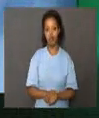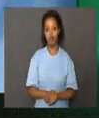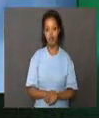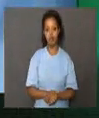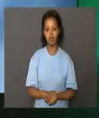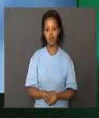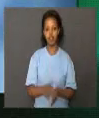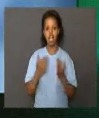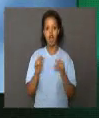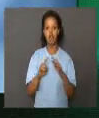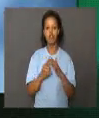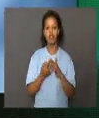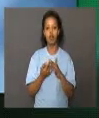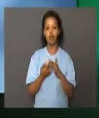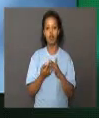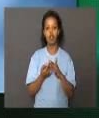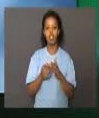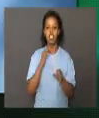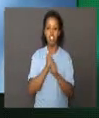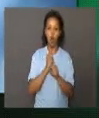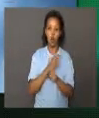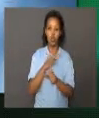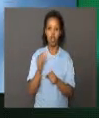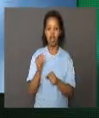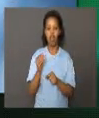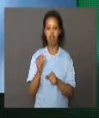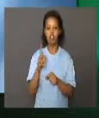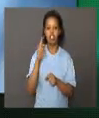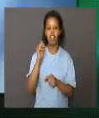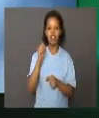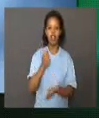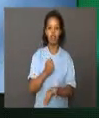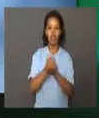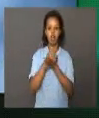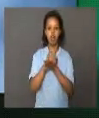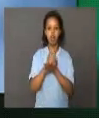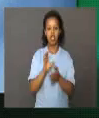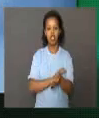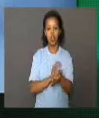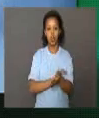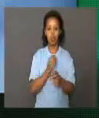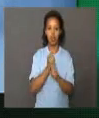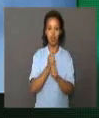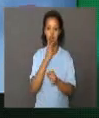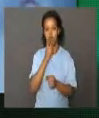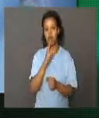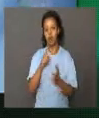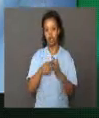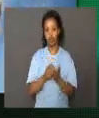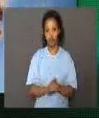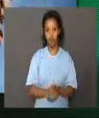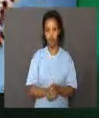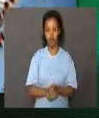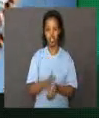Let us start by reviewing the function of T helper cells. We know that